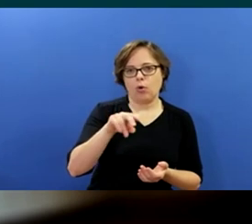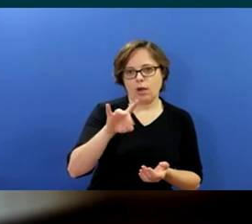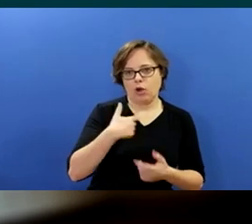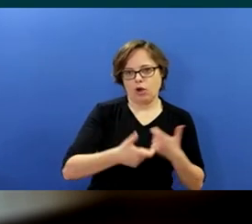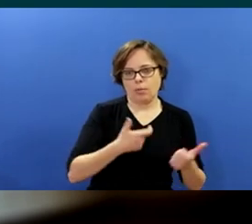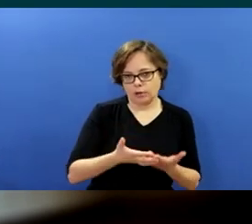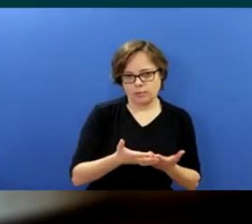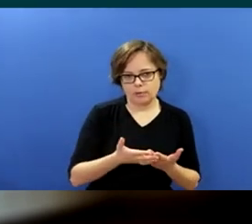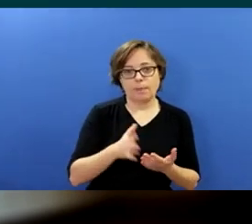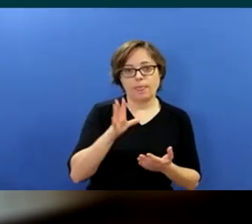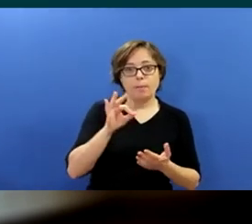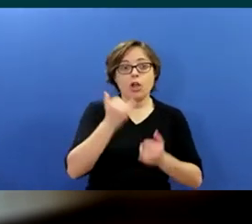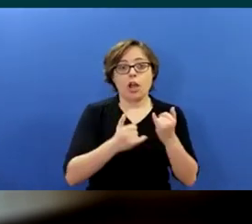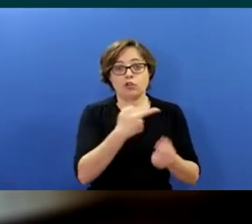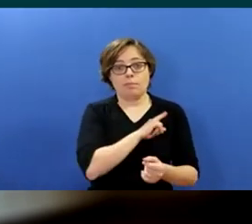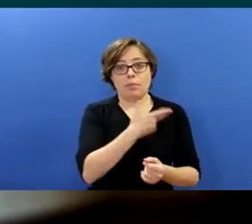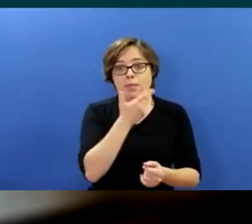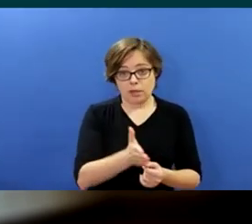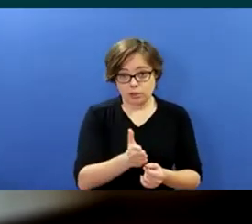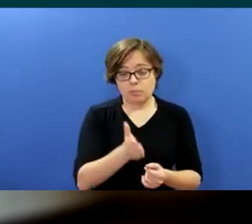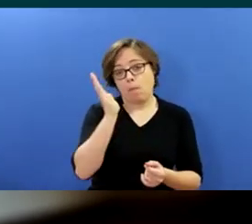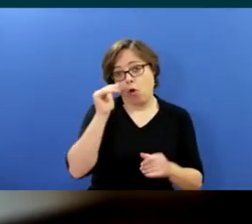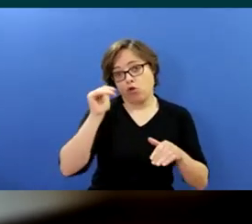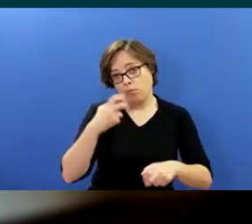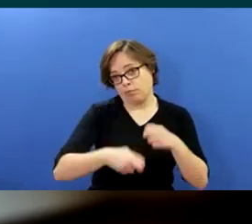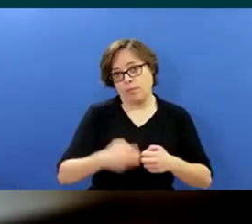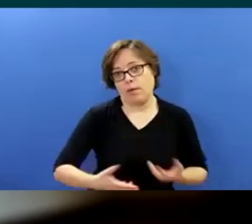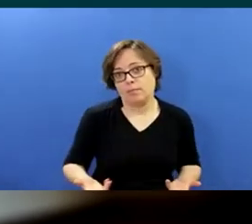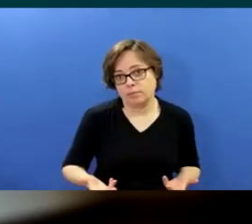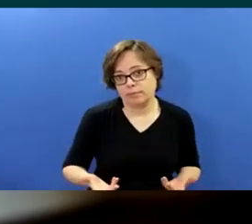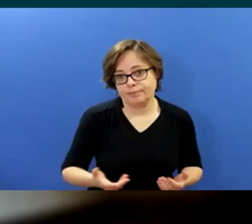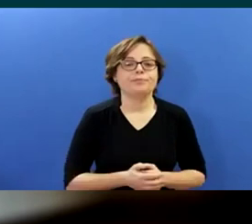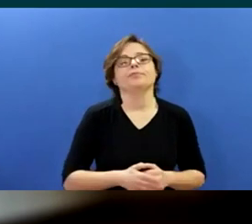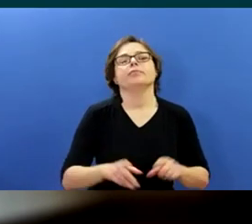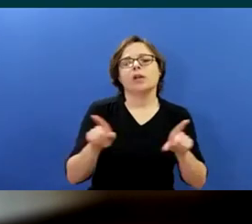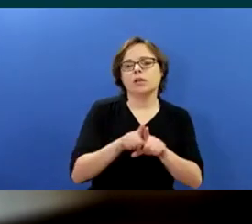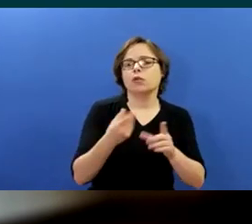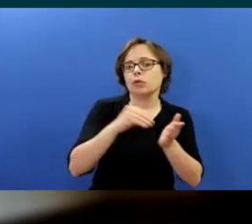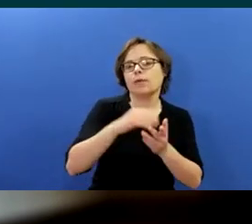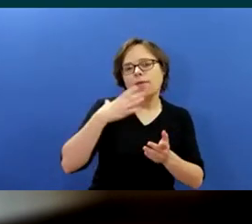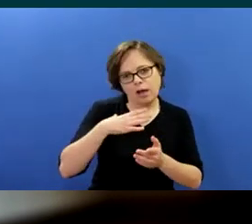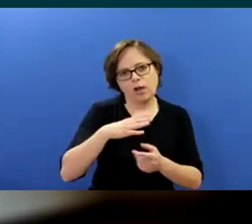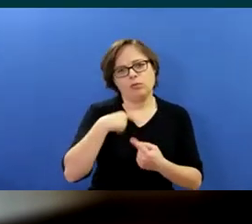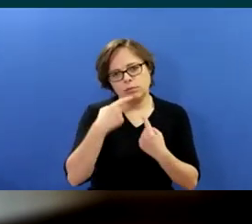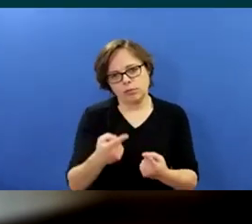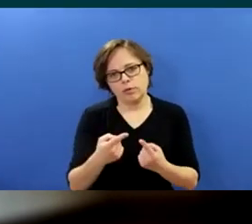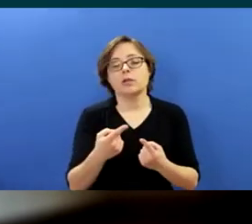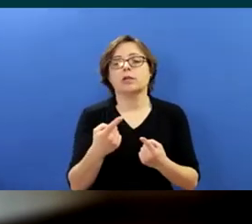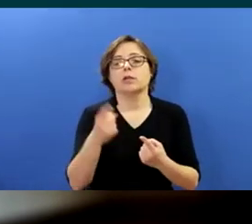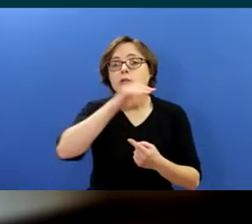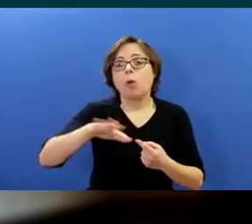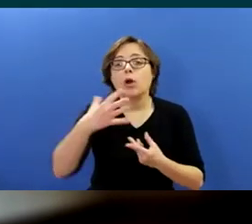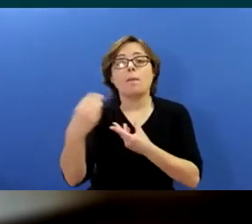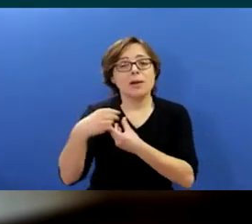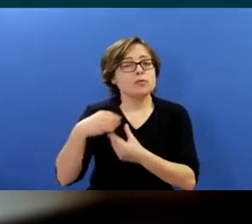And the third thing, the third insight, is that citizen participation is mostly already there. It can be a